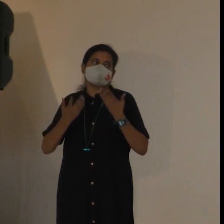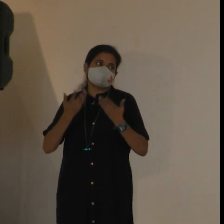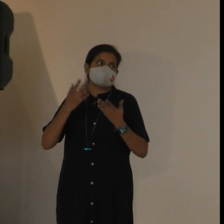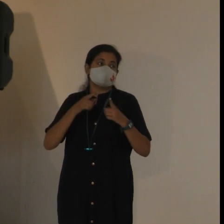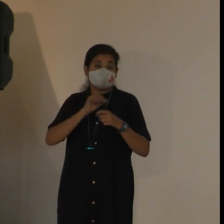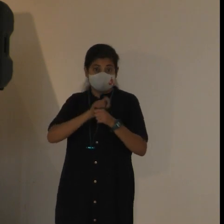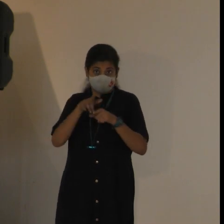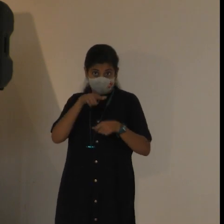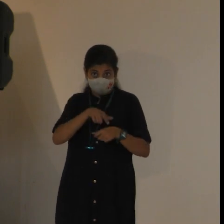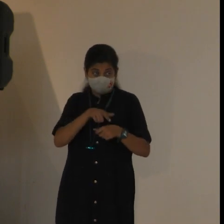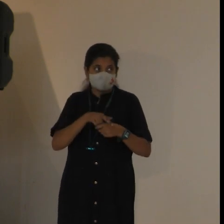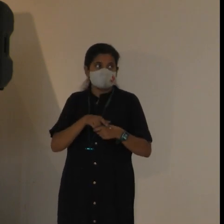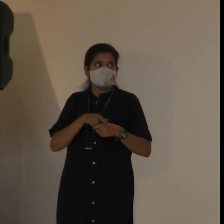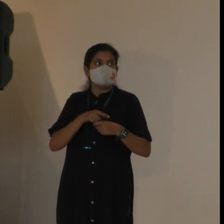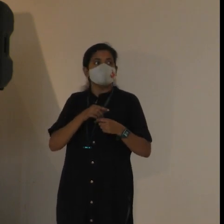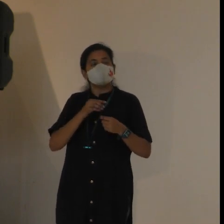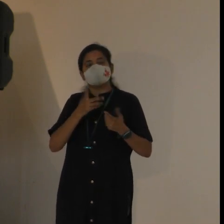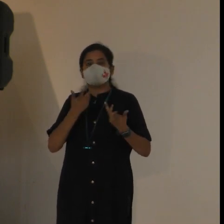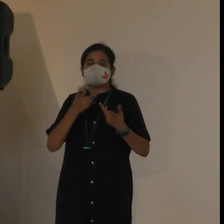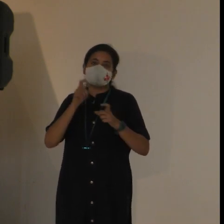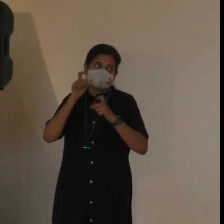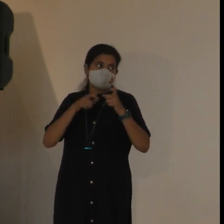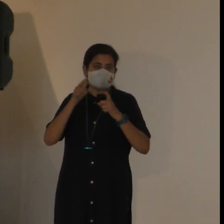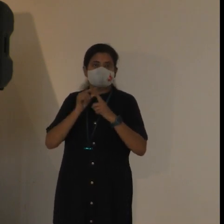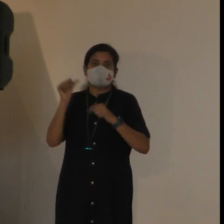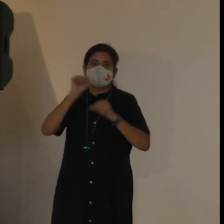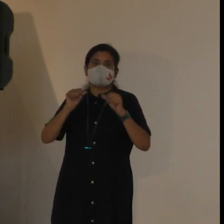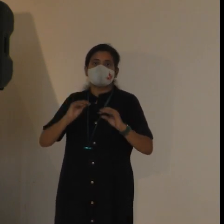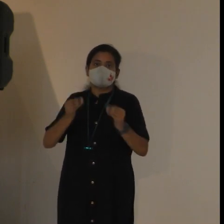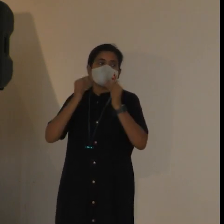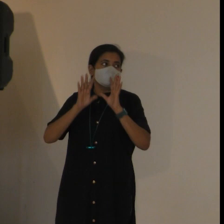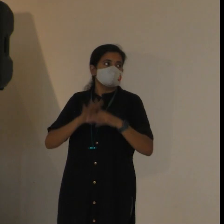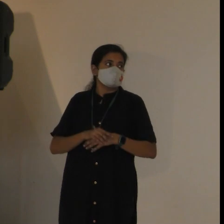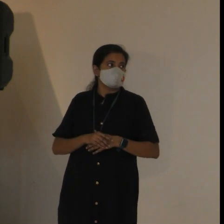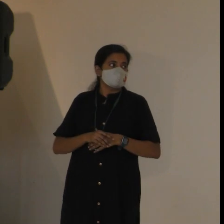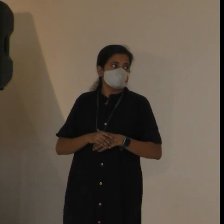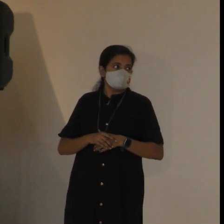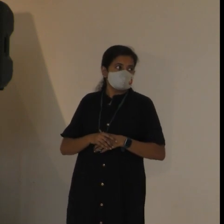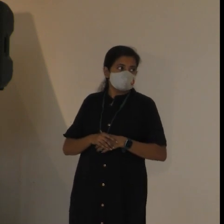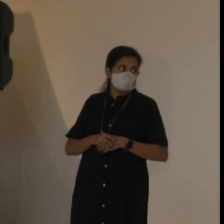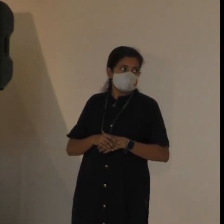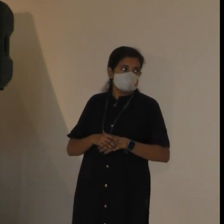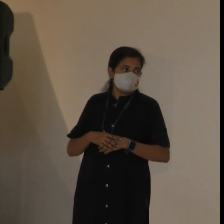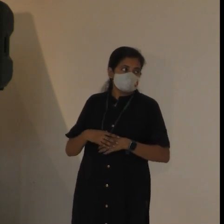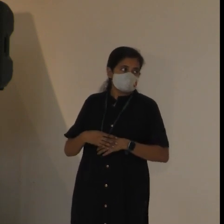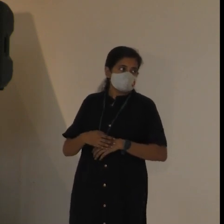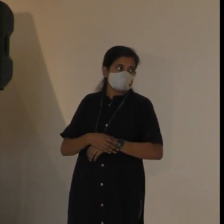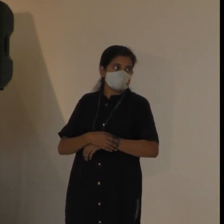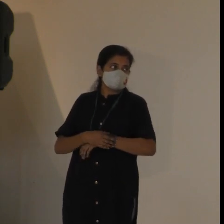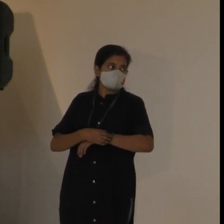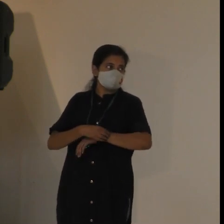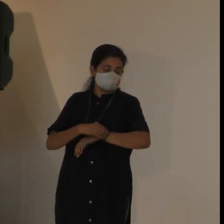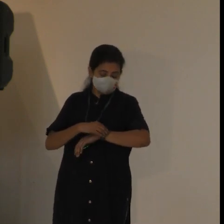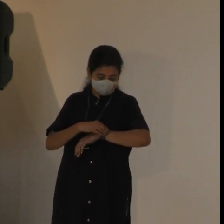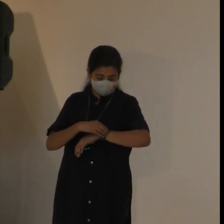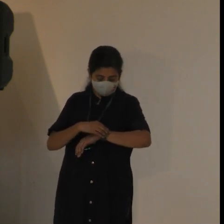this pandemic kind of geared this entire project. I think that's a good way to position the pandemic,